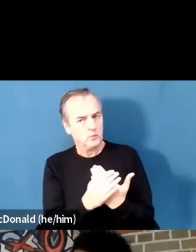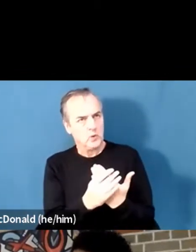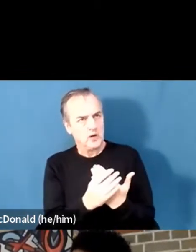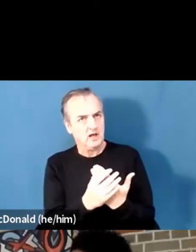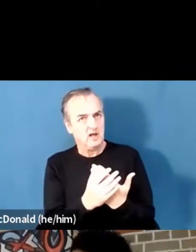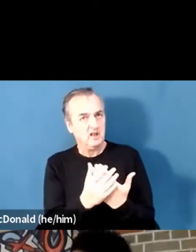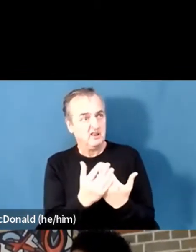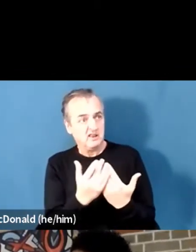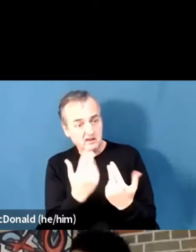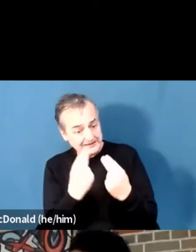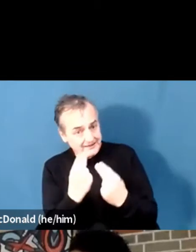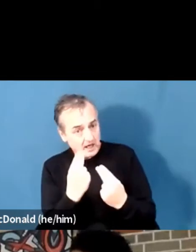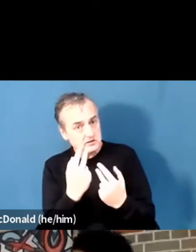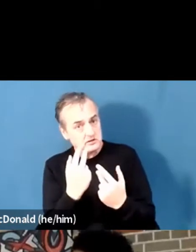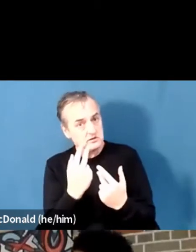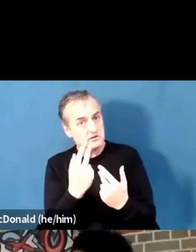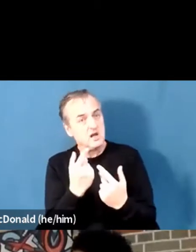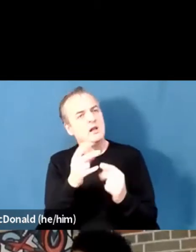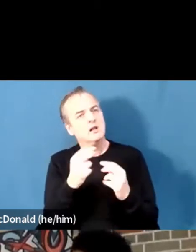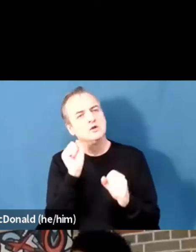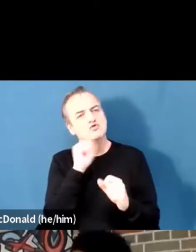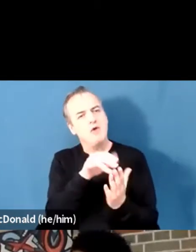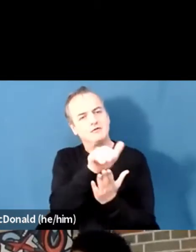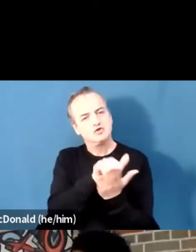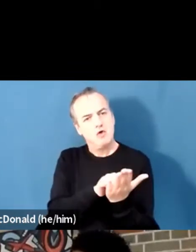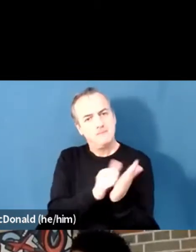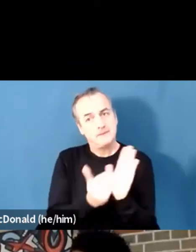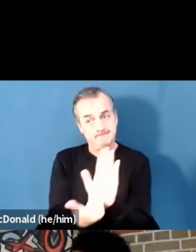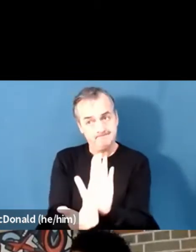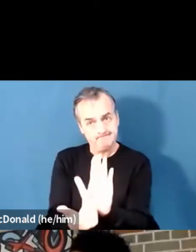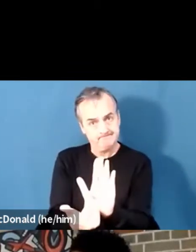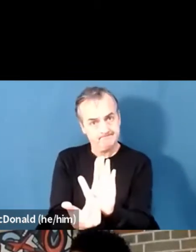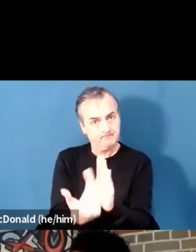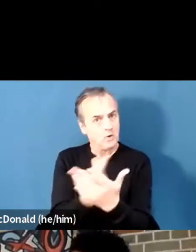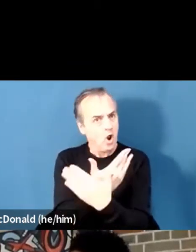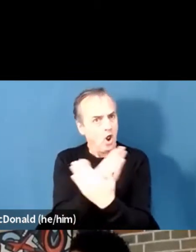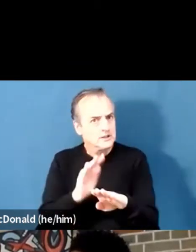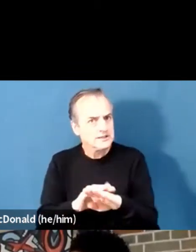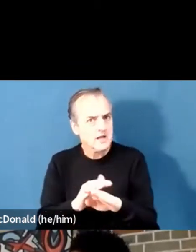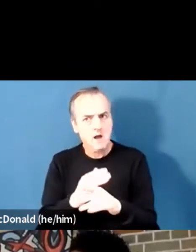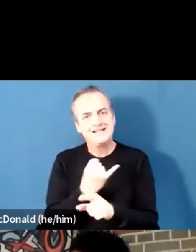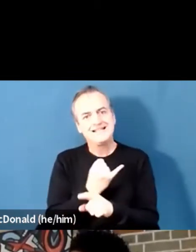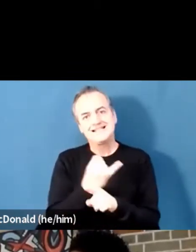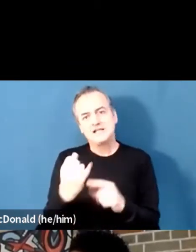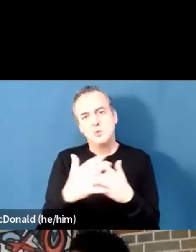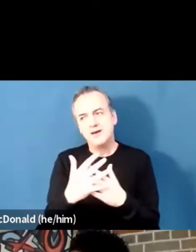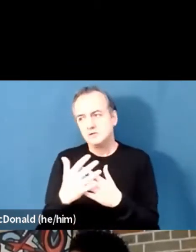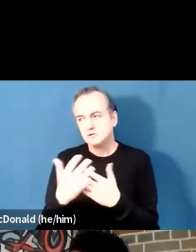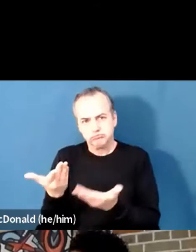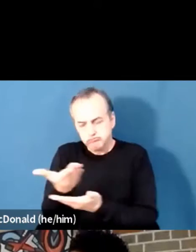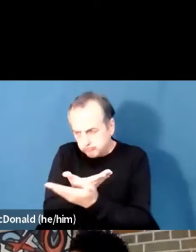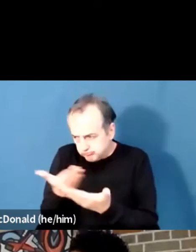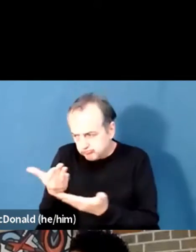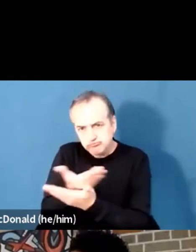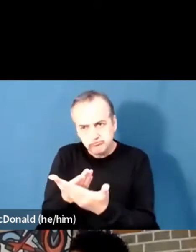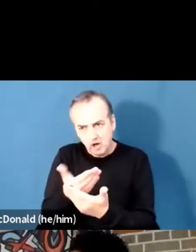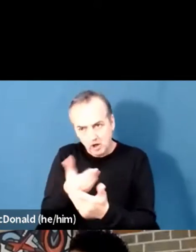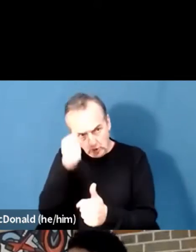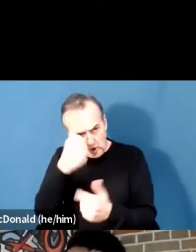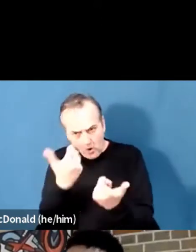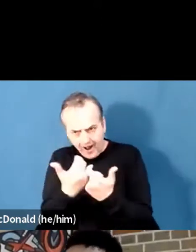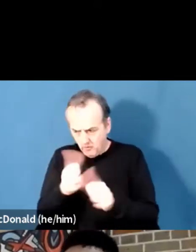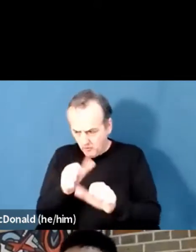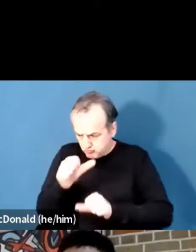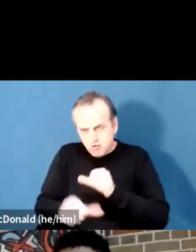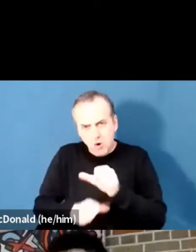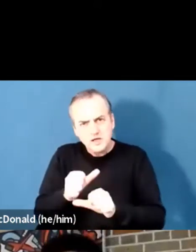and did a trial script, spent a lot of time spent 6 weeks in the story office getting to know how it works.